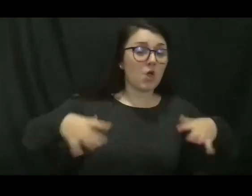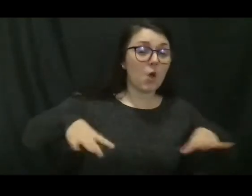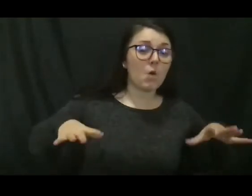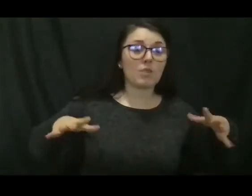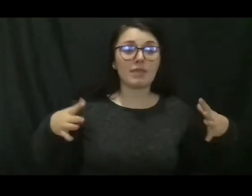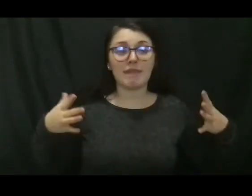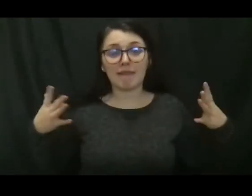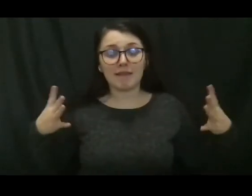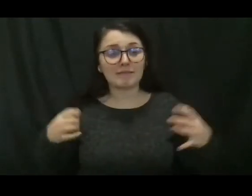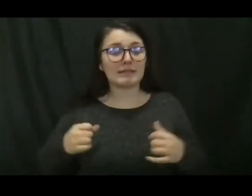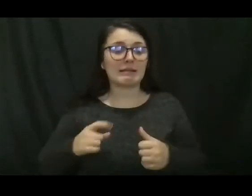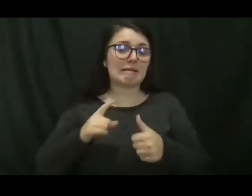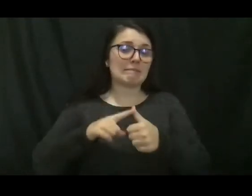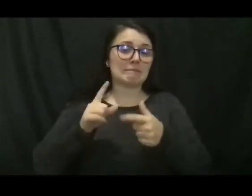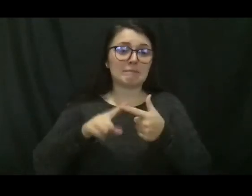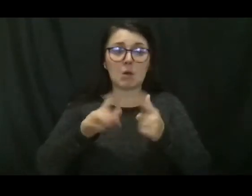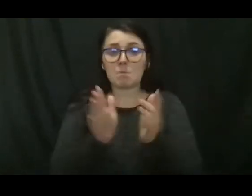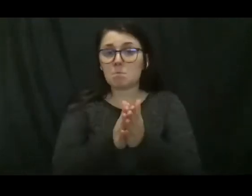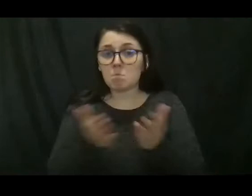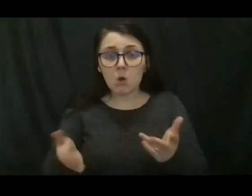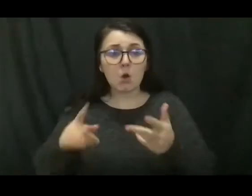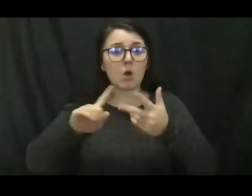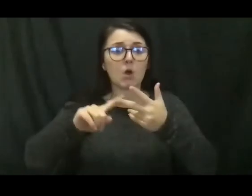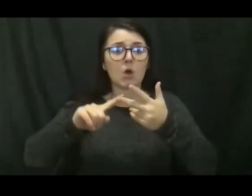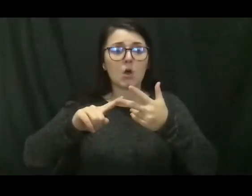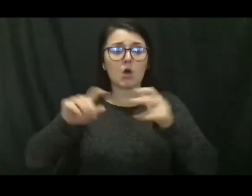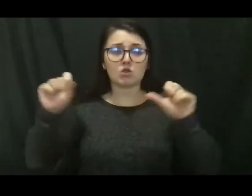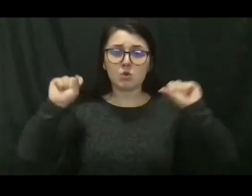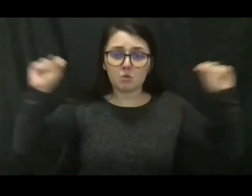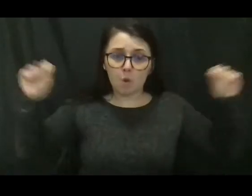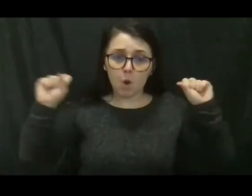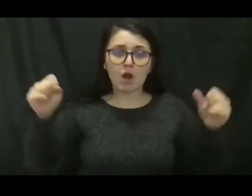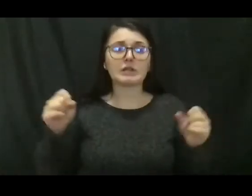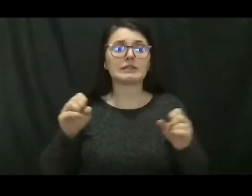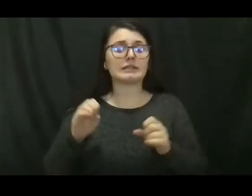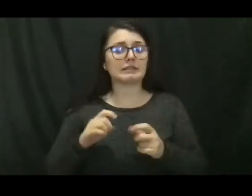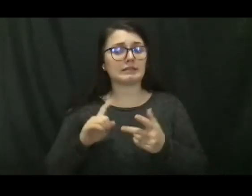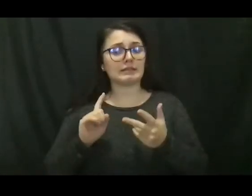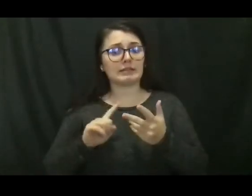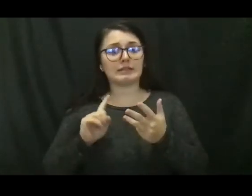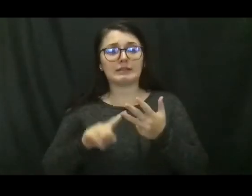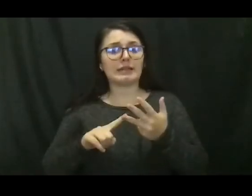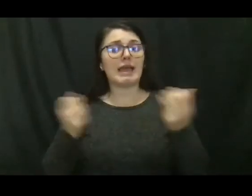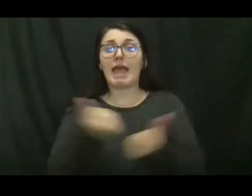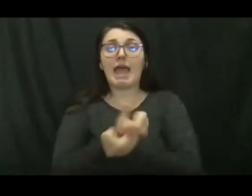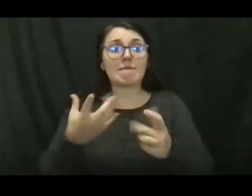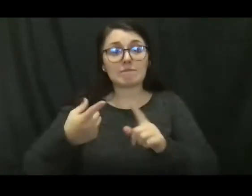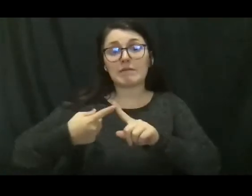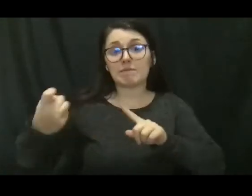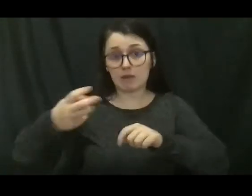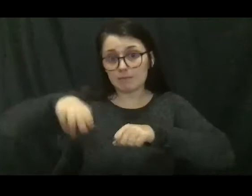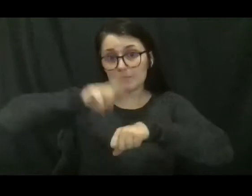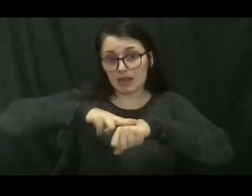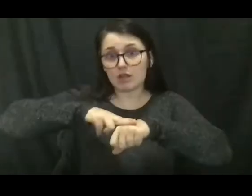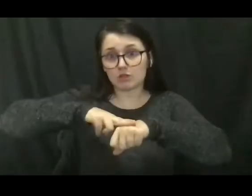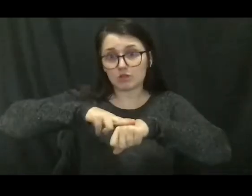to our books and our sports equipment. It all comes from natural resources.